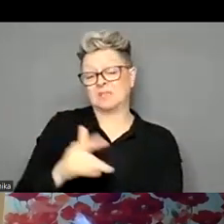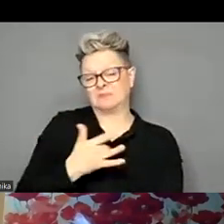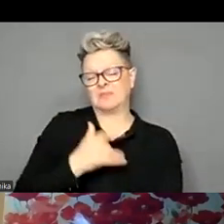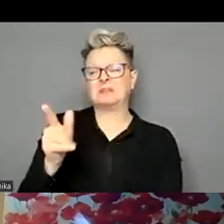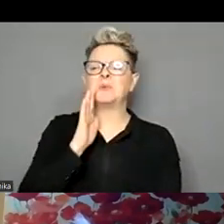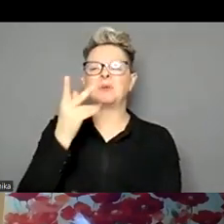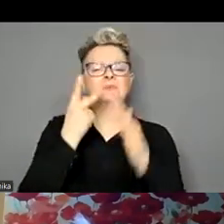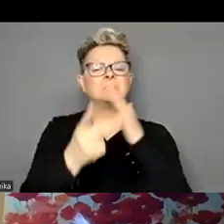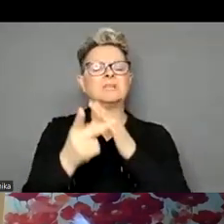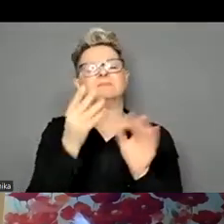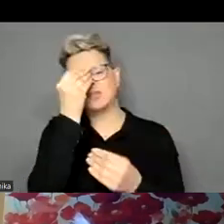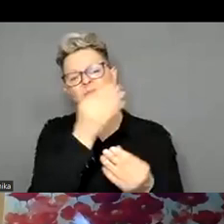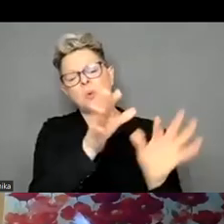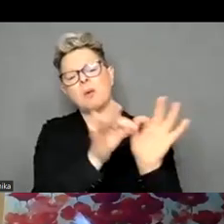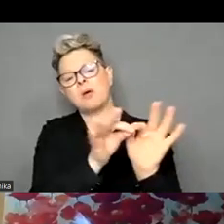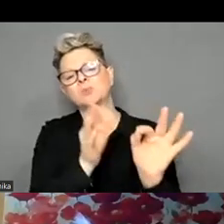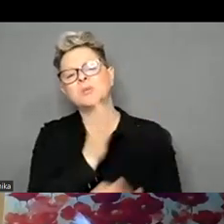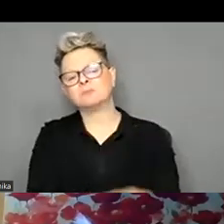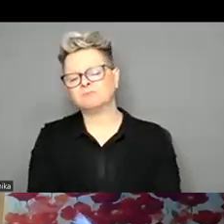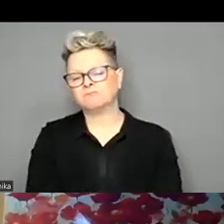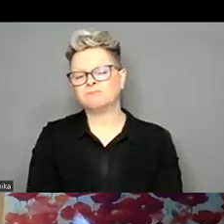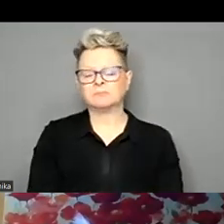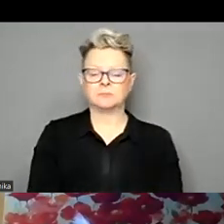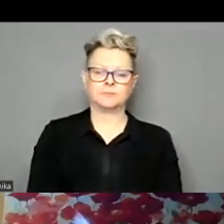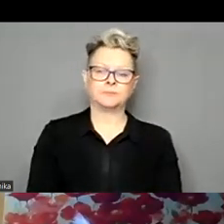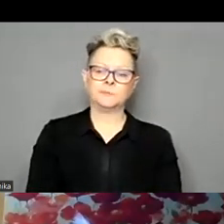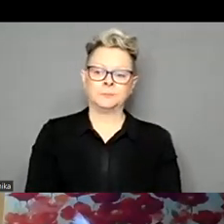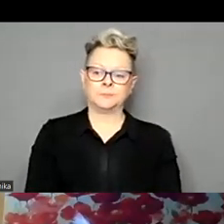certainly inquire early when you're talking to a firm.